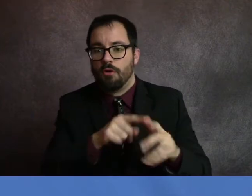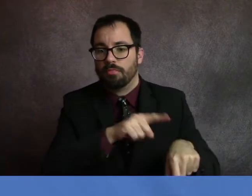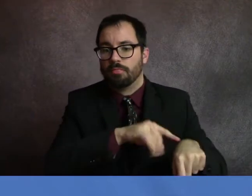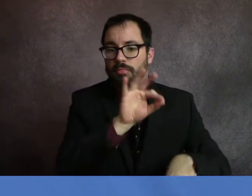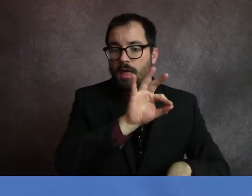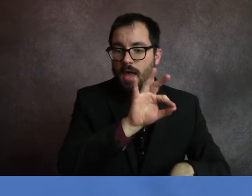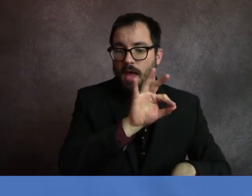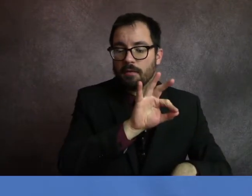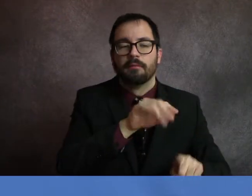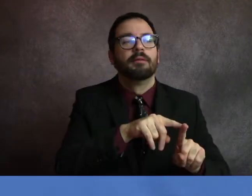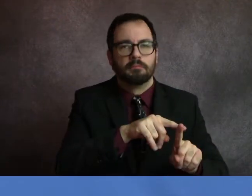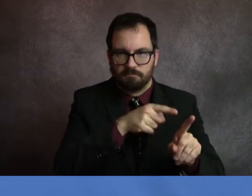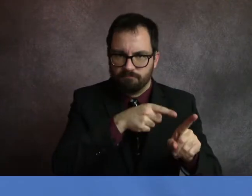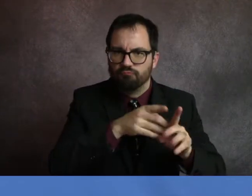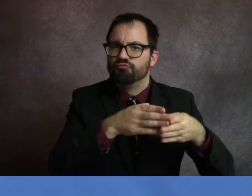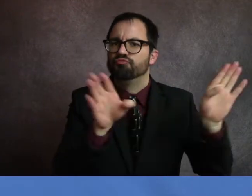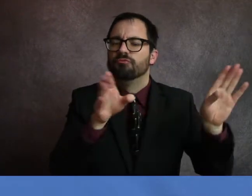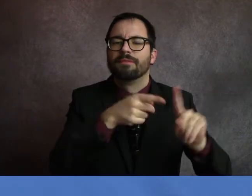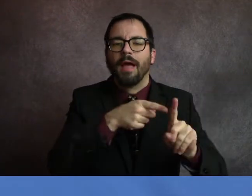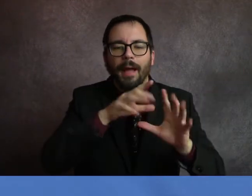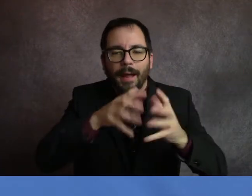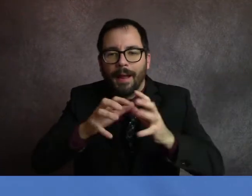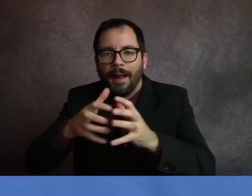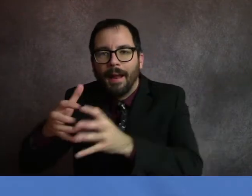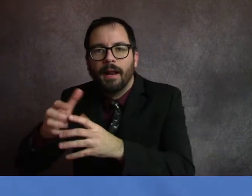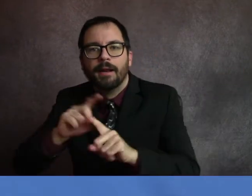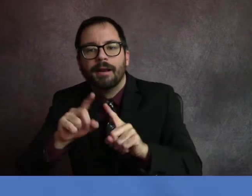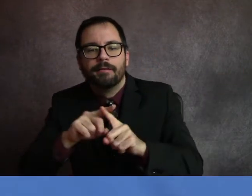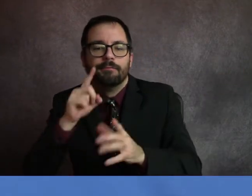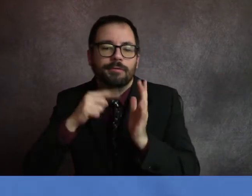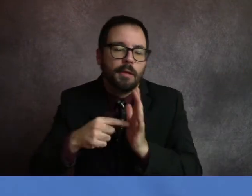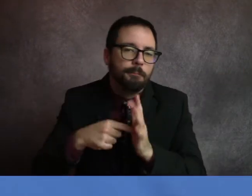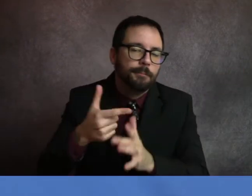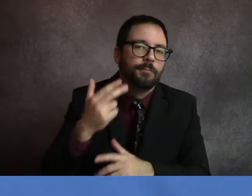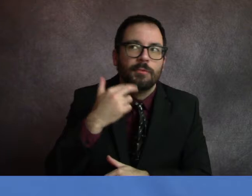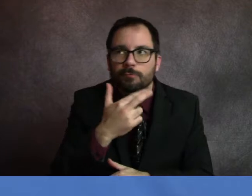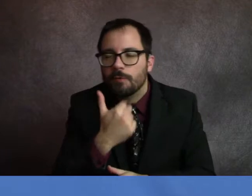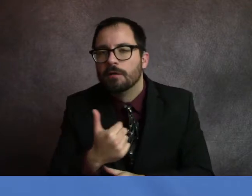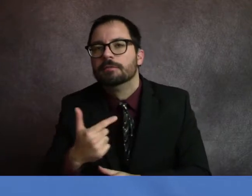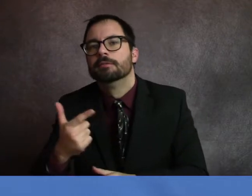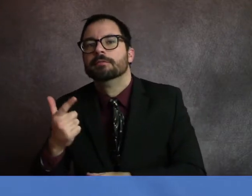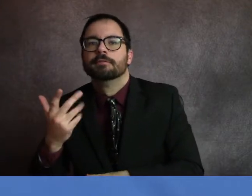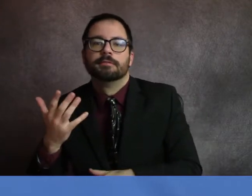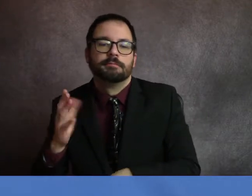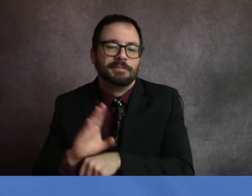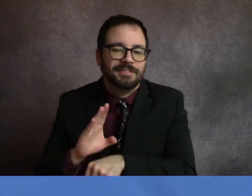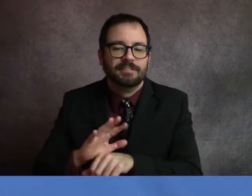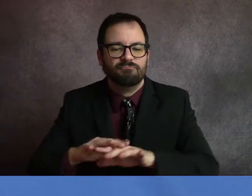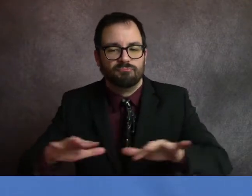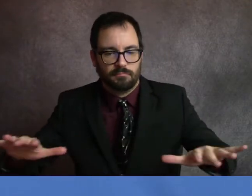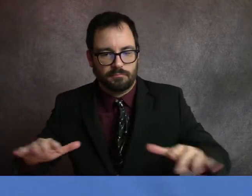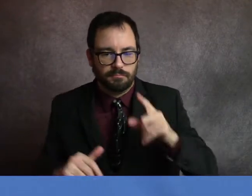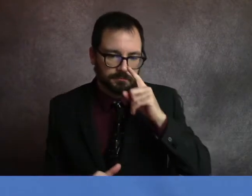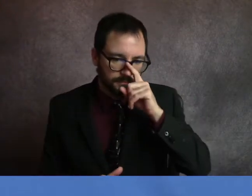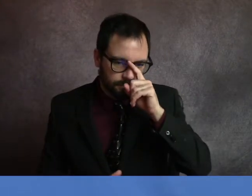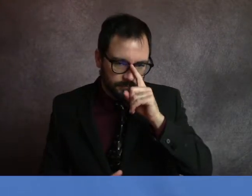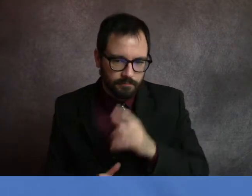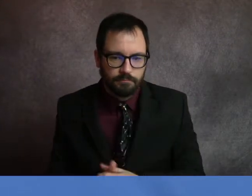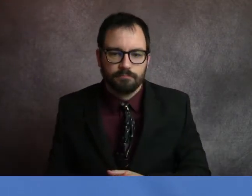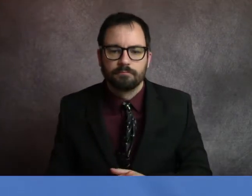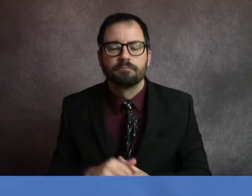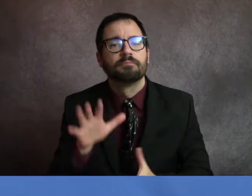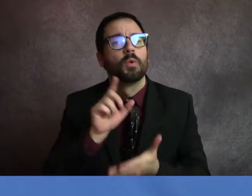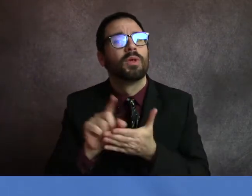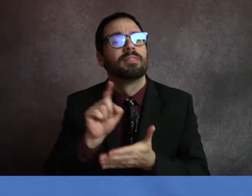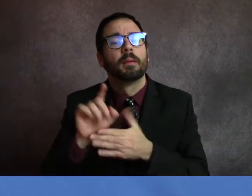performance spaces. You can also join our weekly small business conference calls beginning tomorrow at 3 p.m. To get